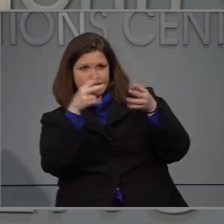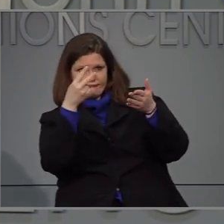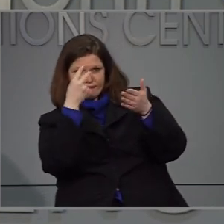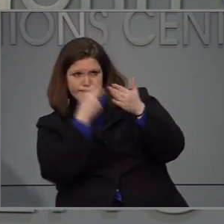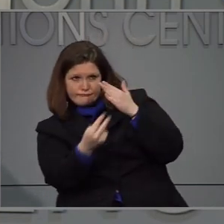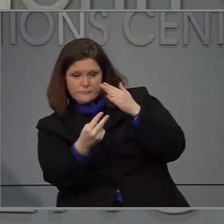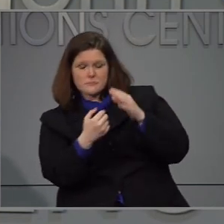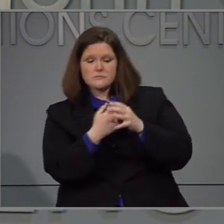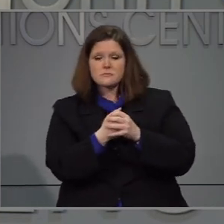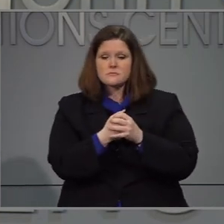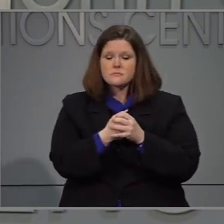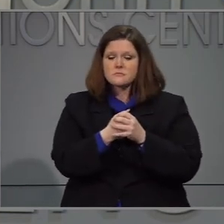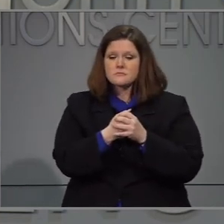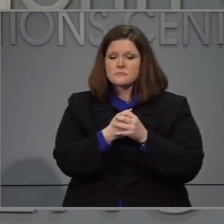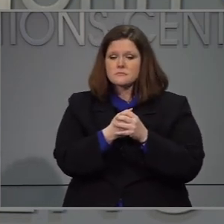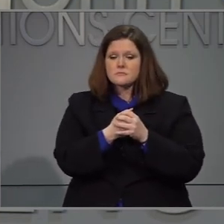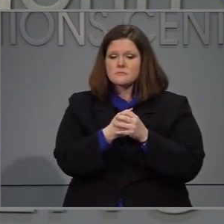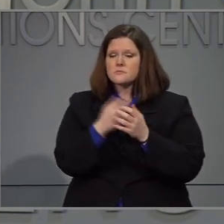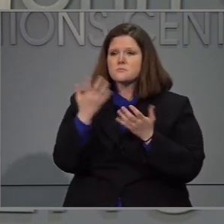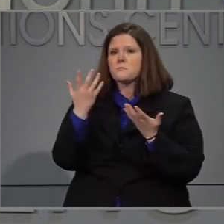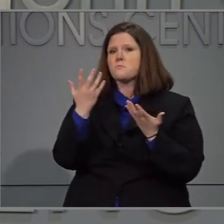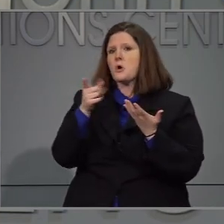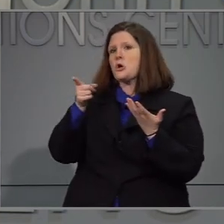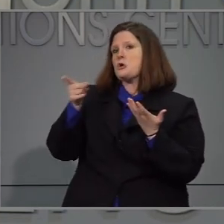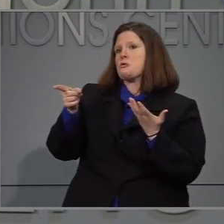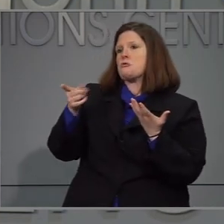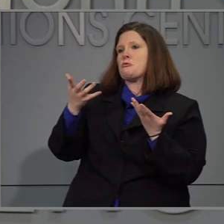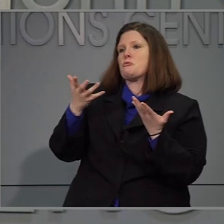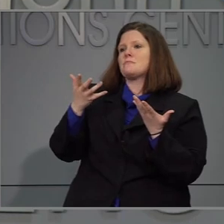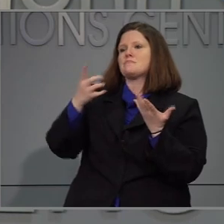what are you most hopeful for?